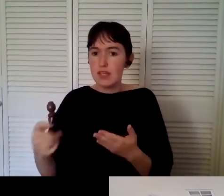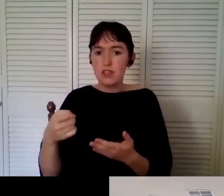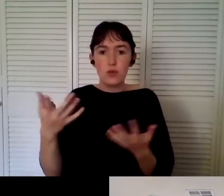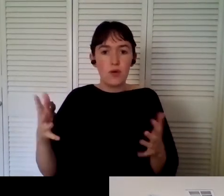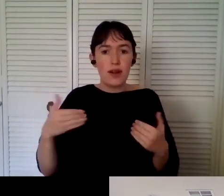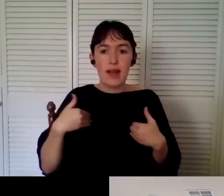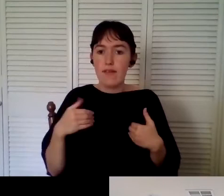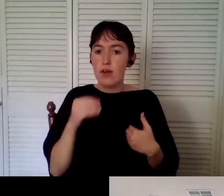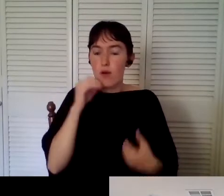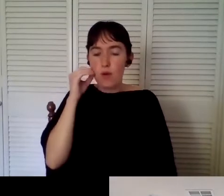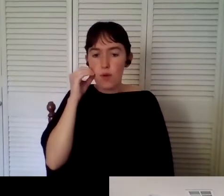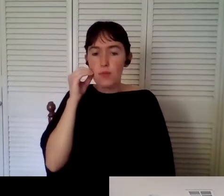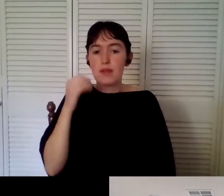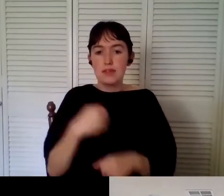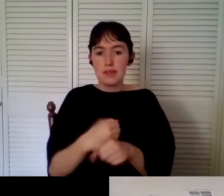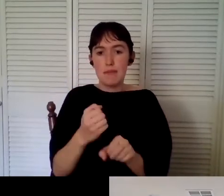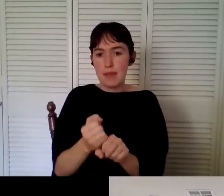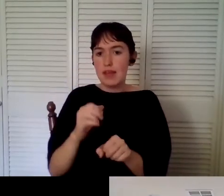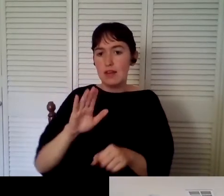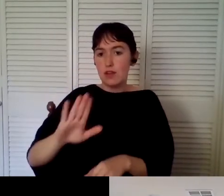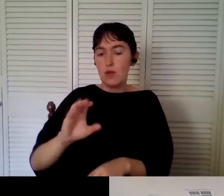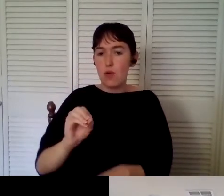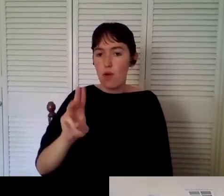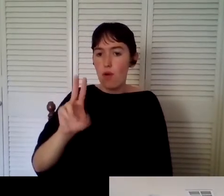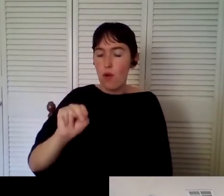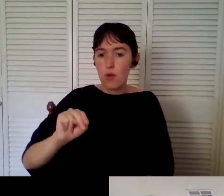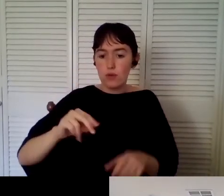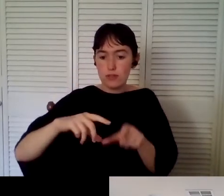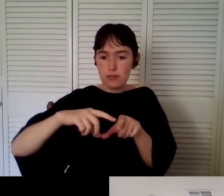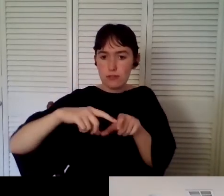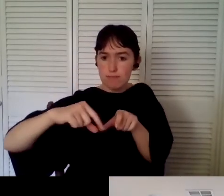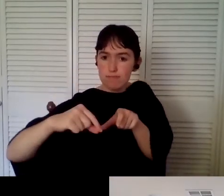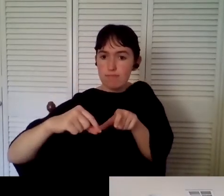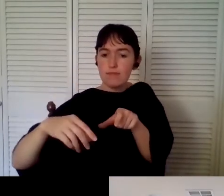still appreciating the technological innovations that ancient humans had to